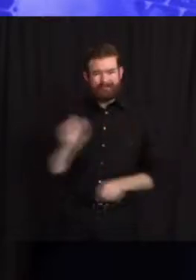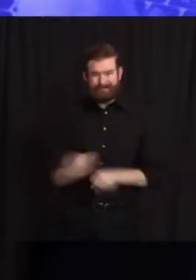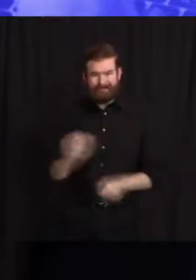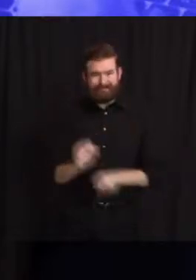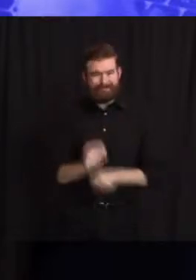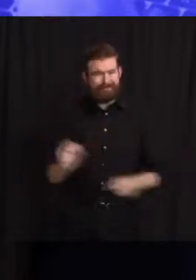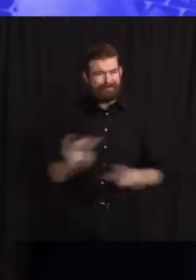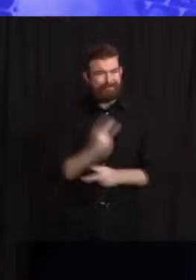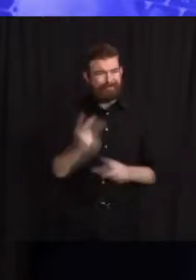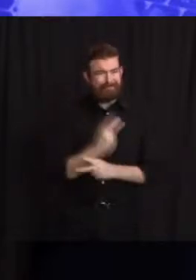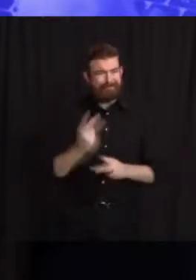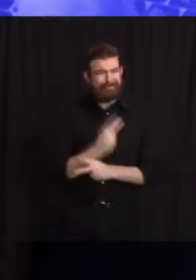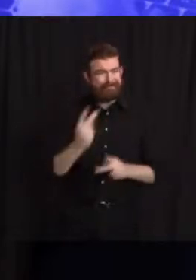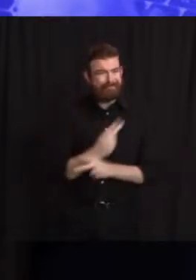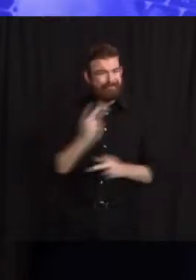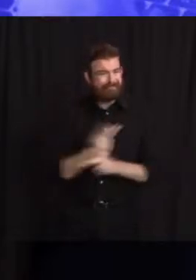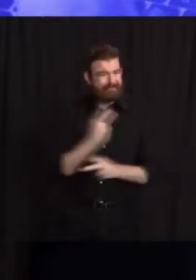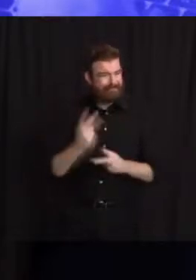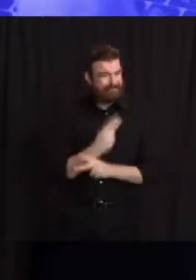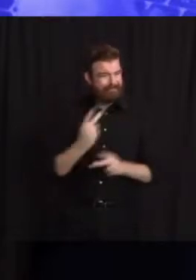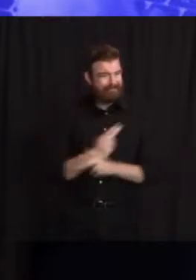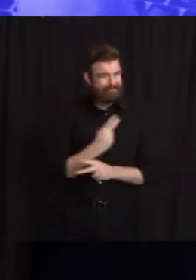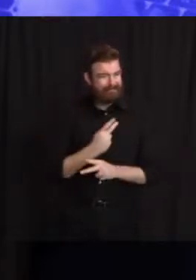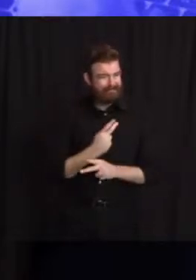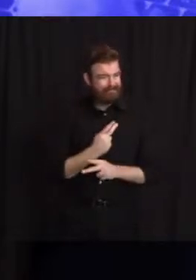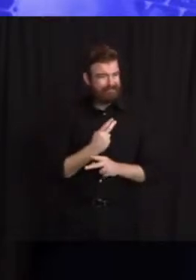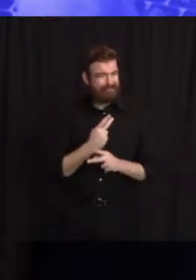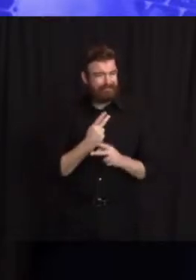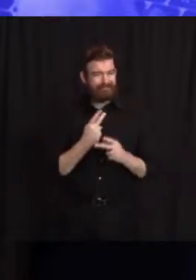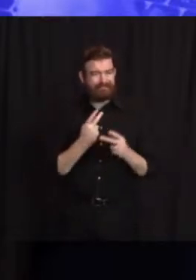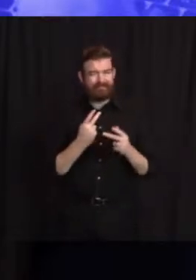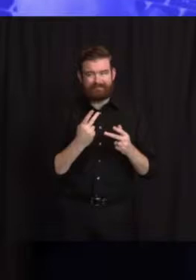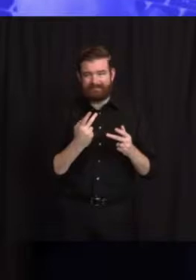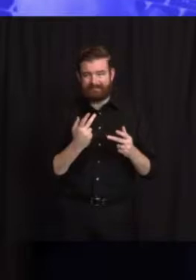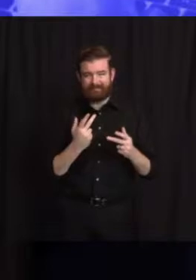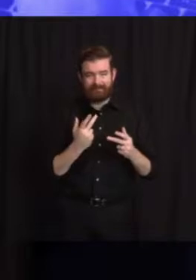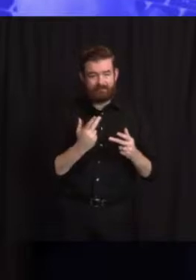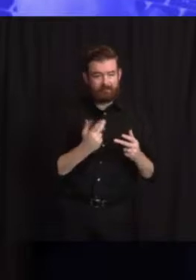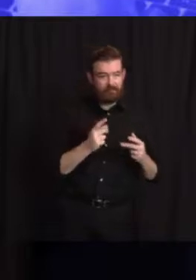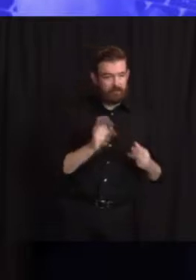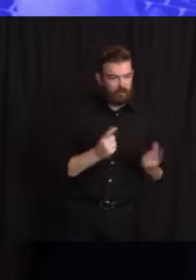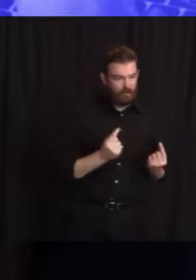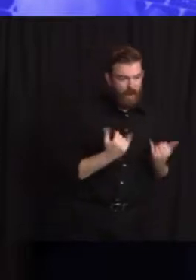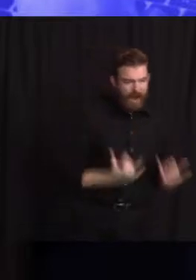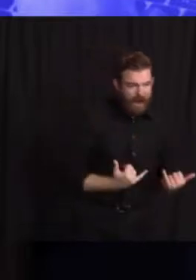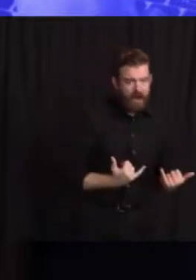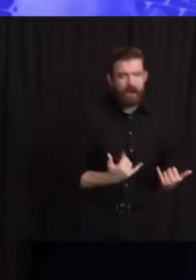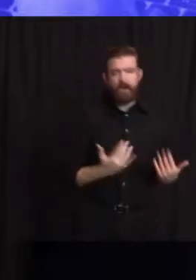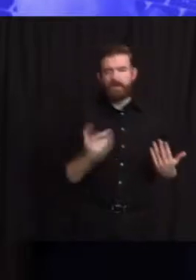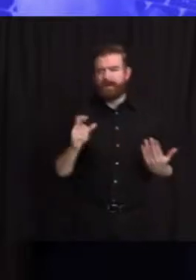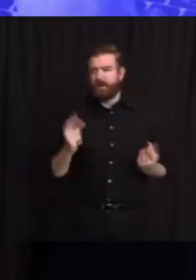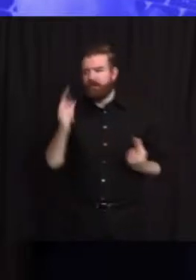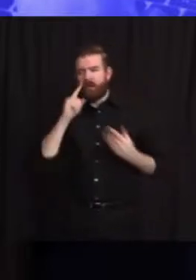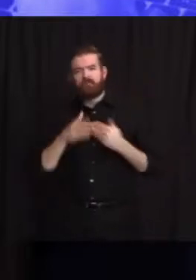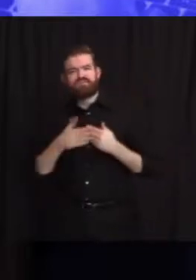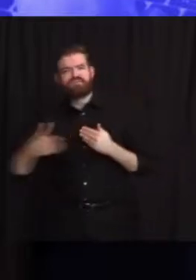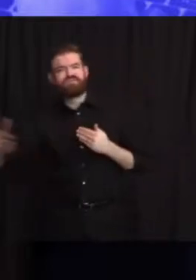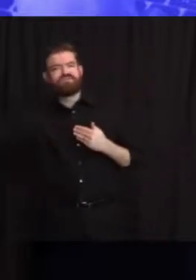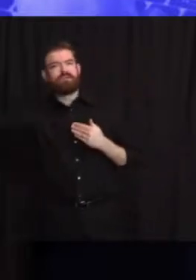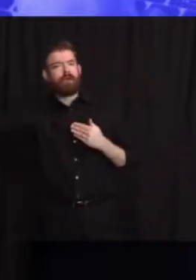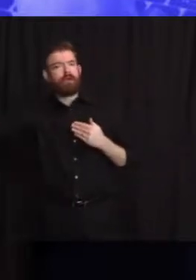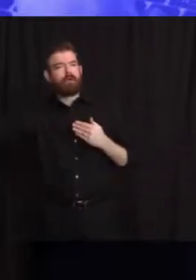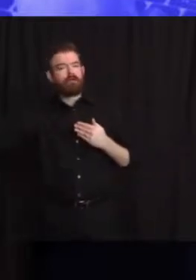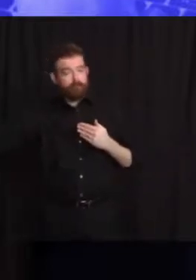gauge the short and long-term impact of this crisis. Based on a wide variety of economic assumptions, we are